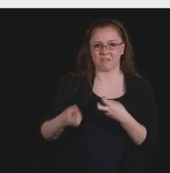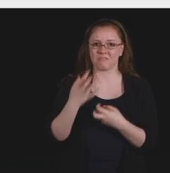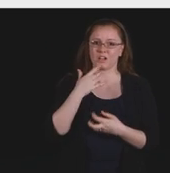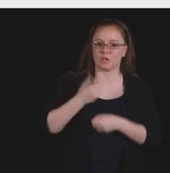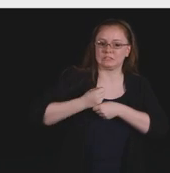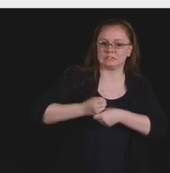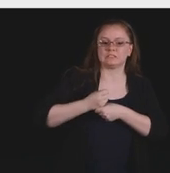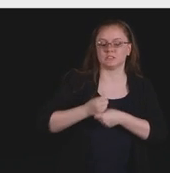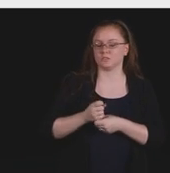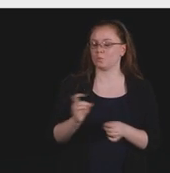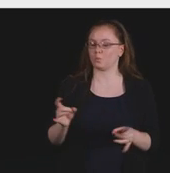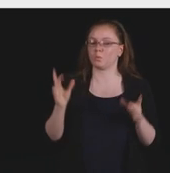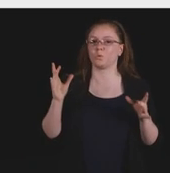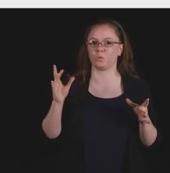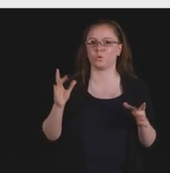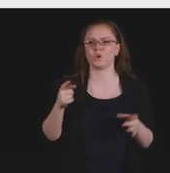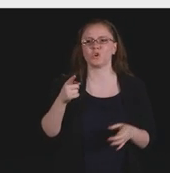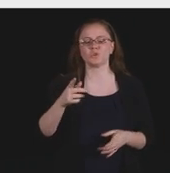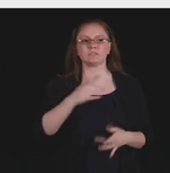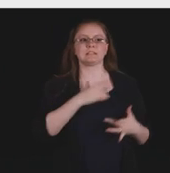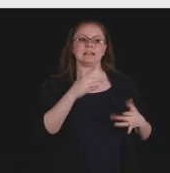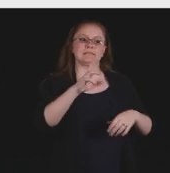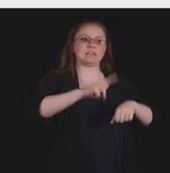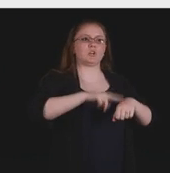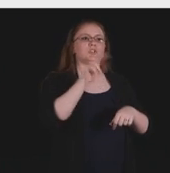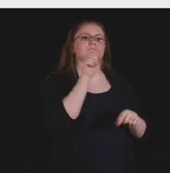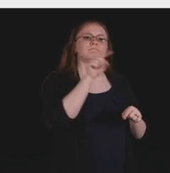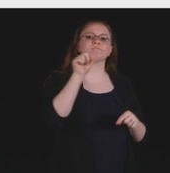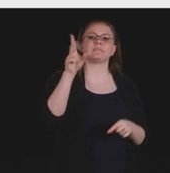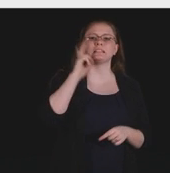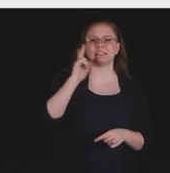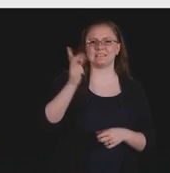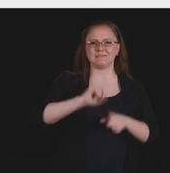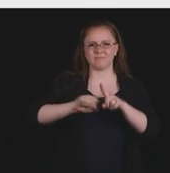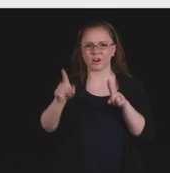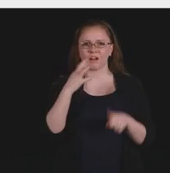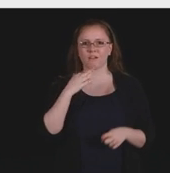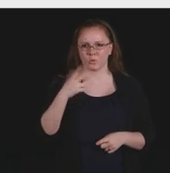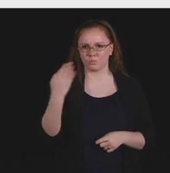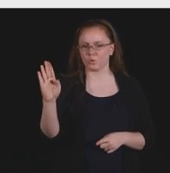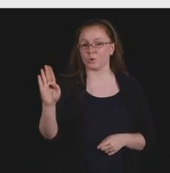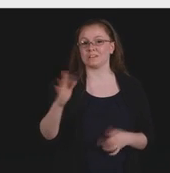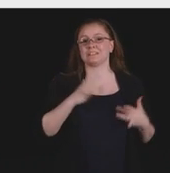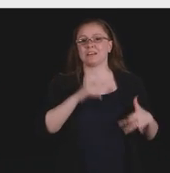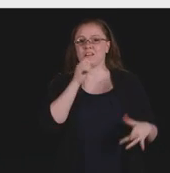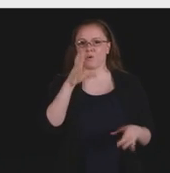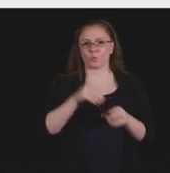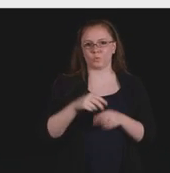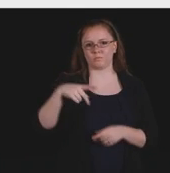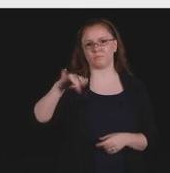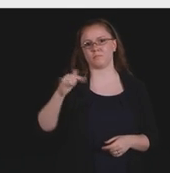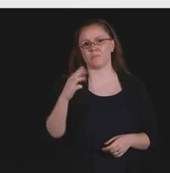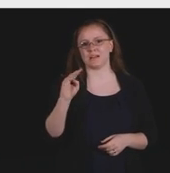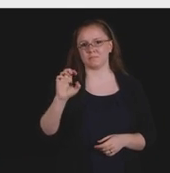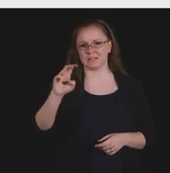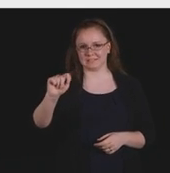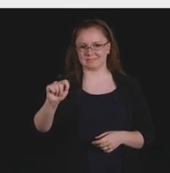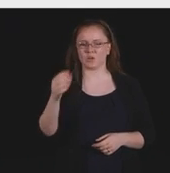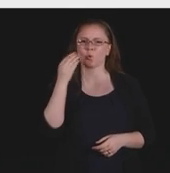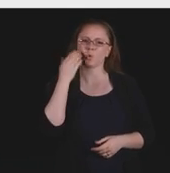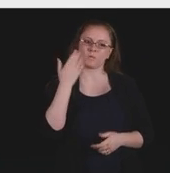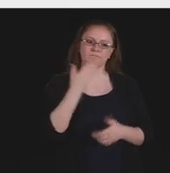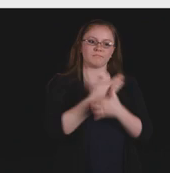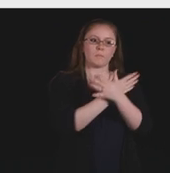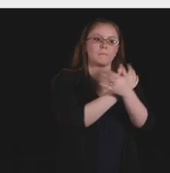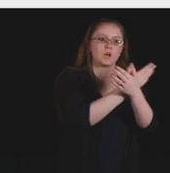blue color in nature, mostly it is not due to pigments. For example, morpho butterfly, peacock,